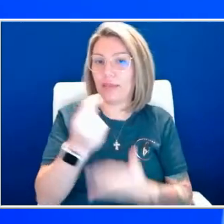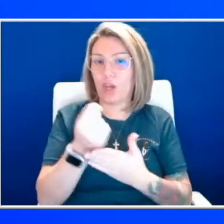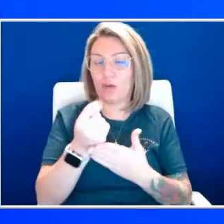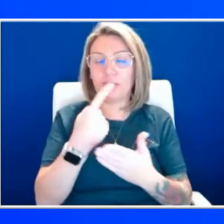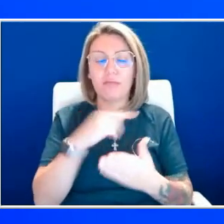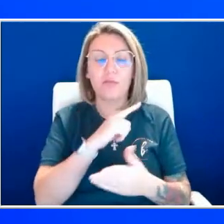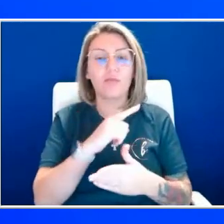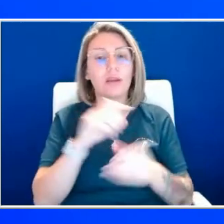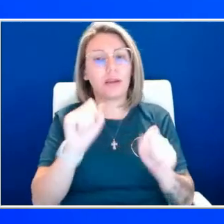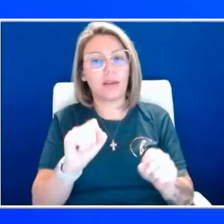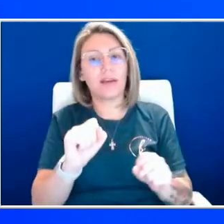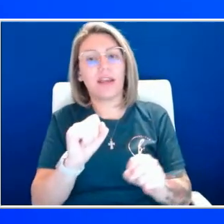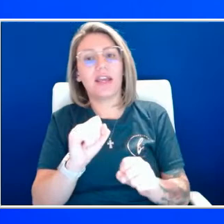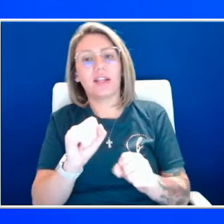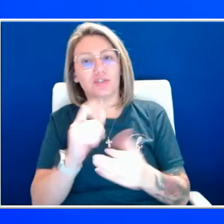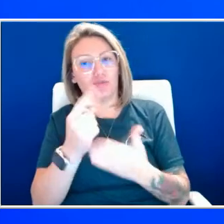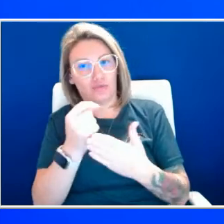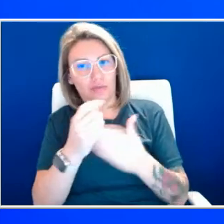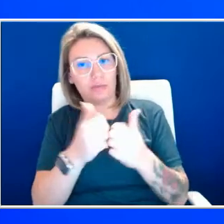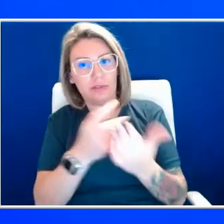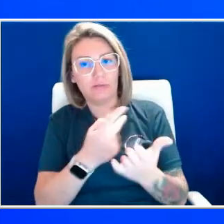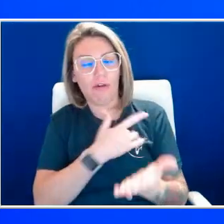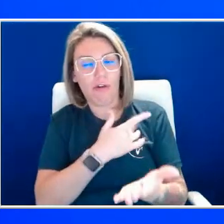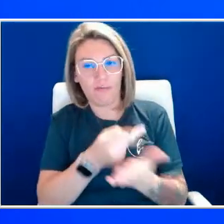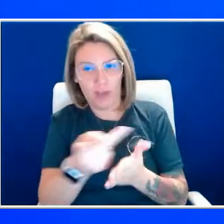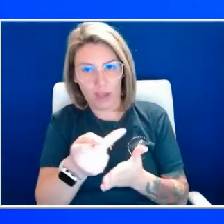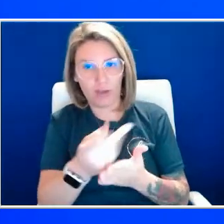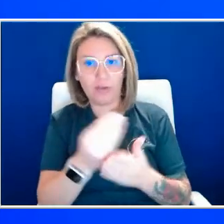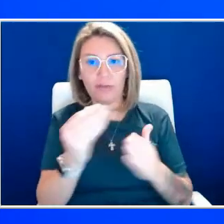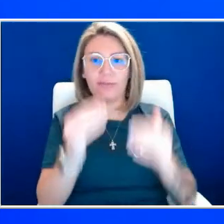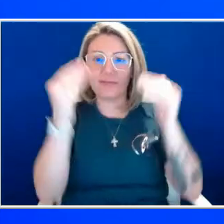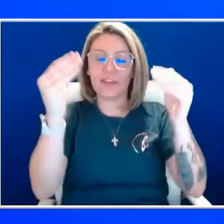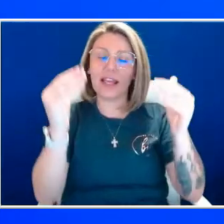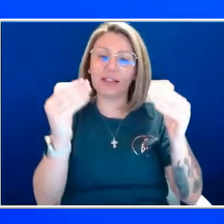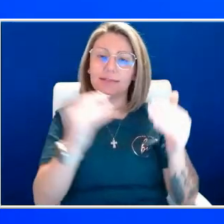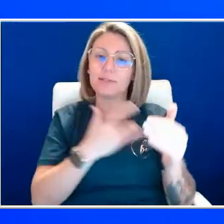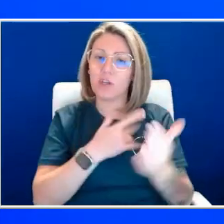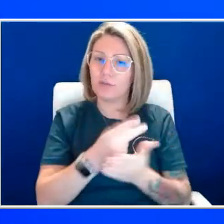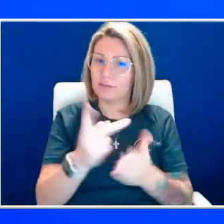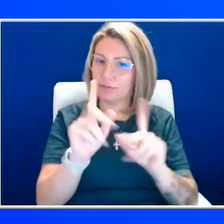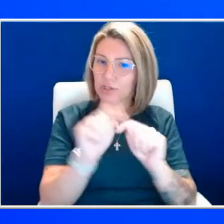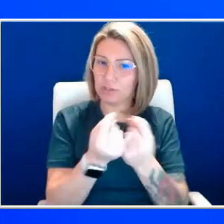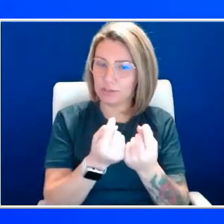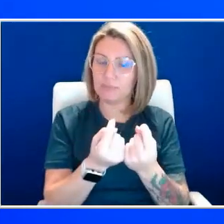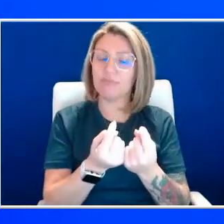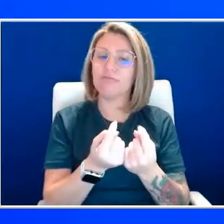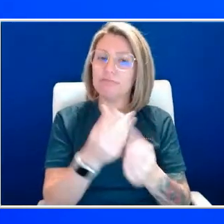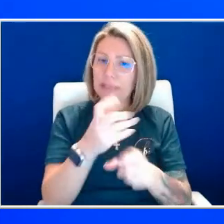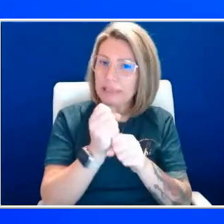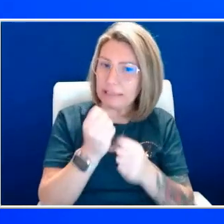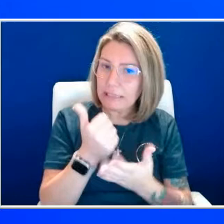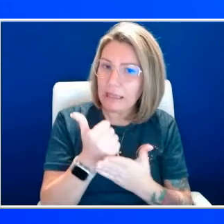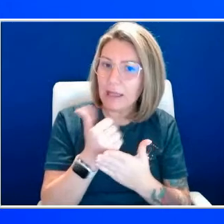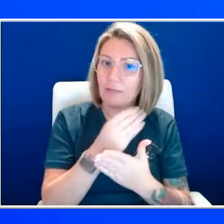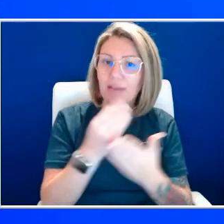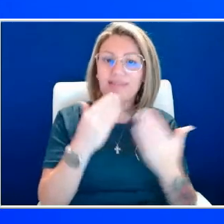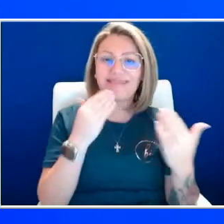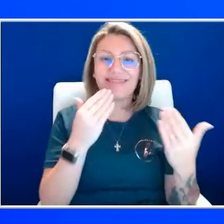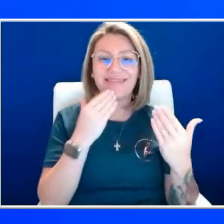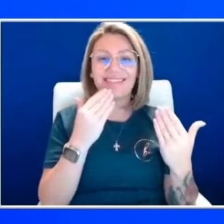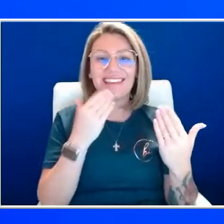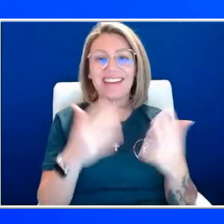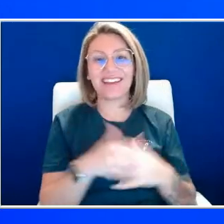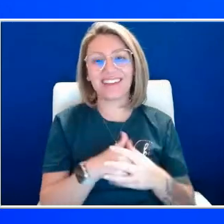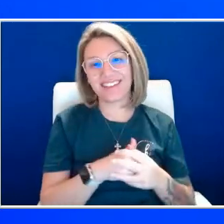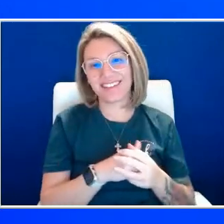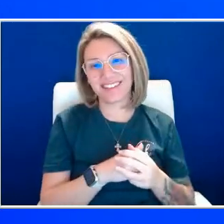is seek help with the advanced heart failure team. And I think I want to thank from